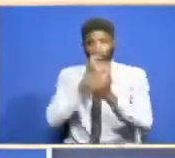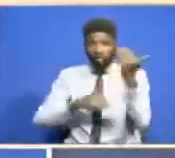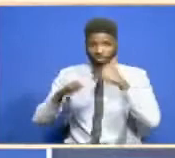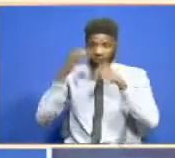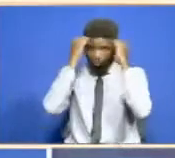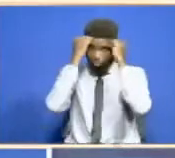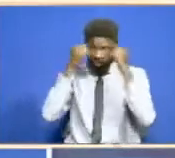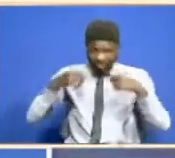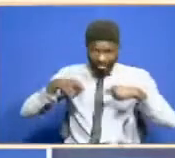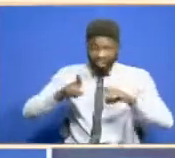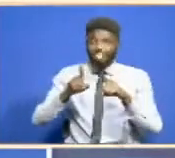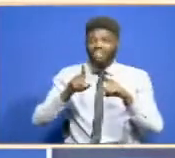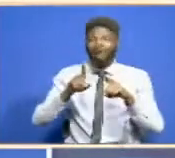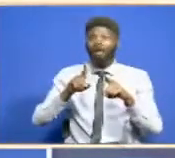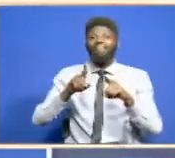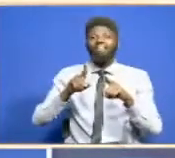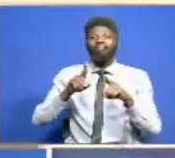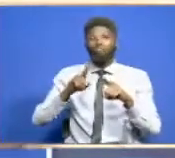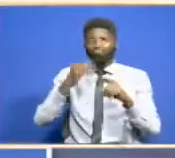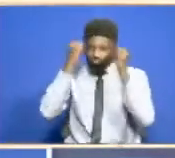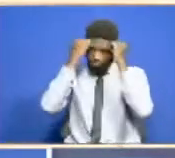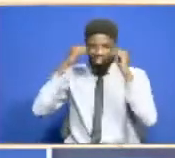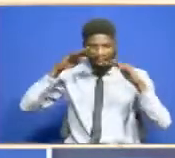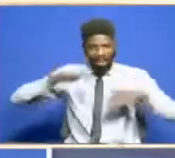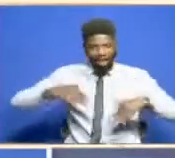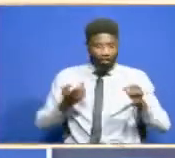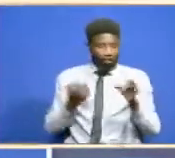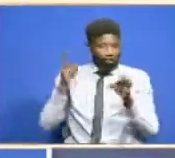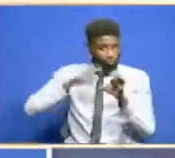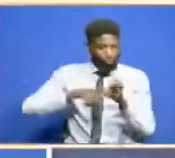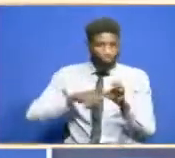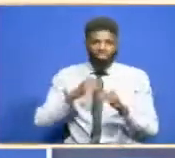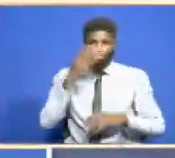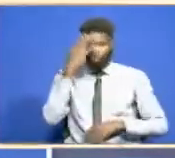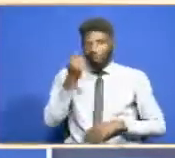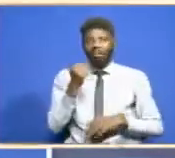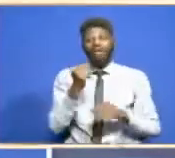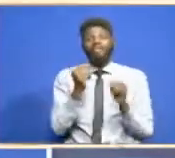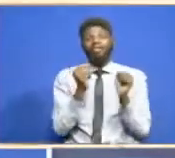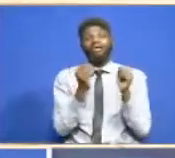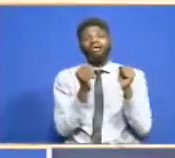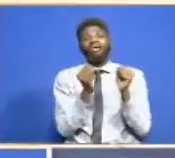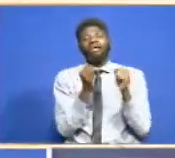students' backlog came because of 82 coup.